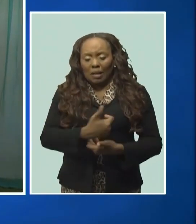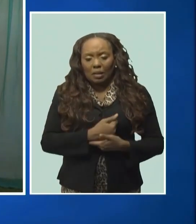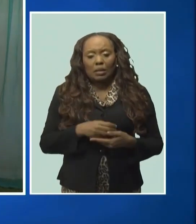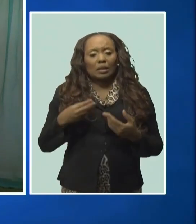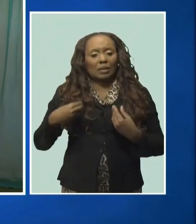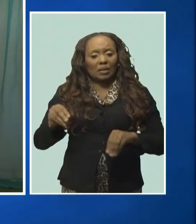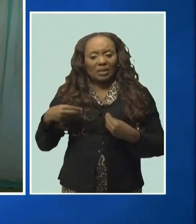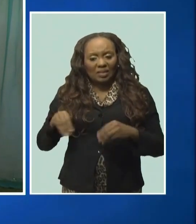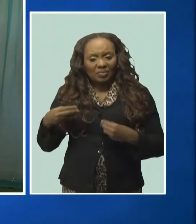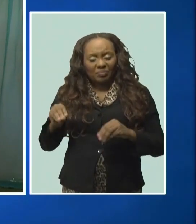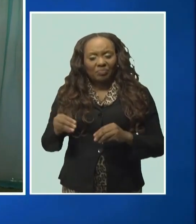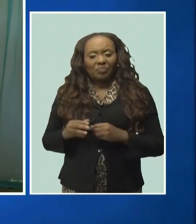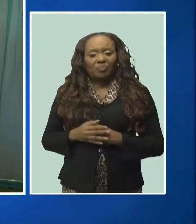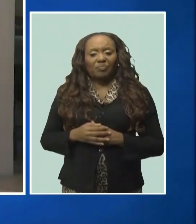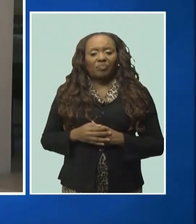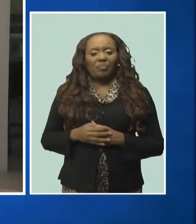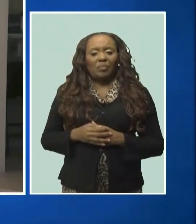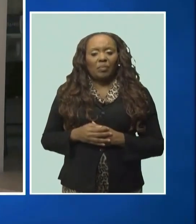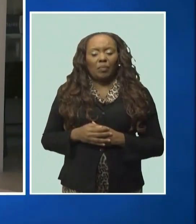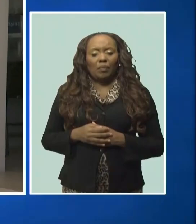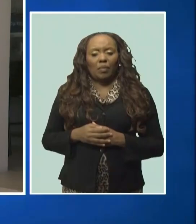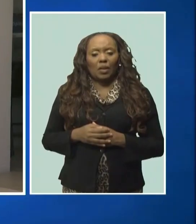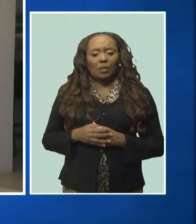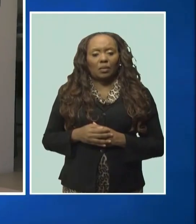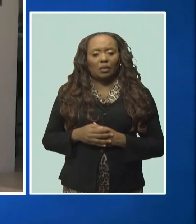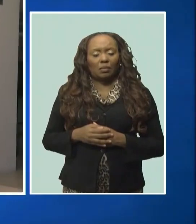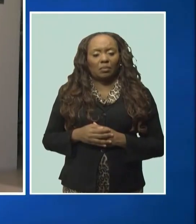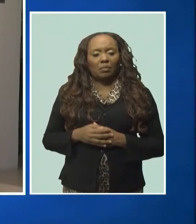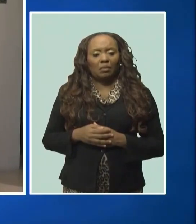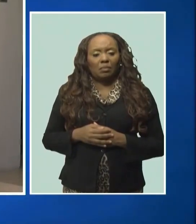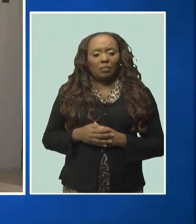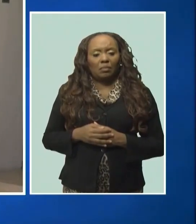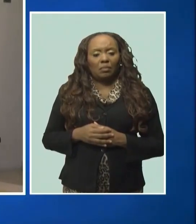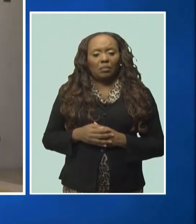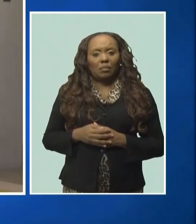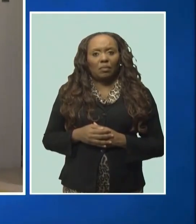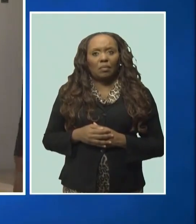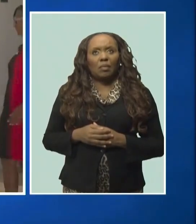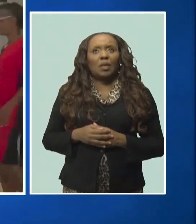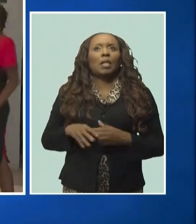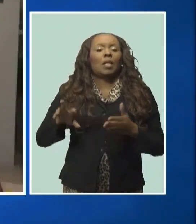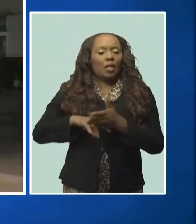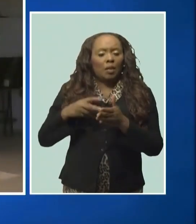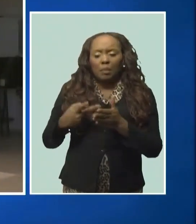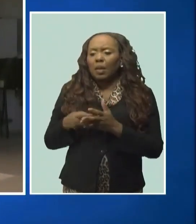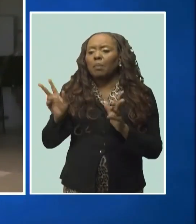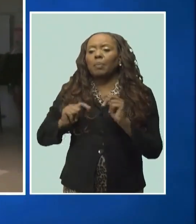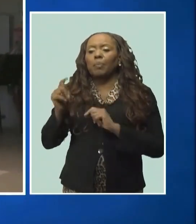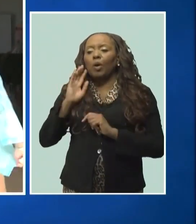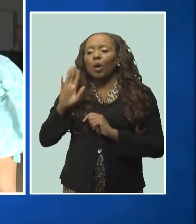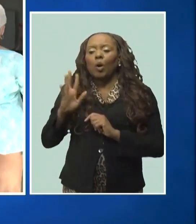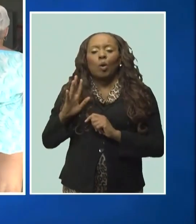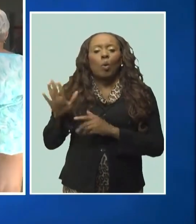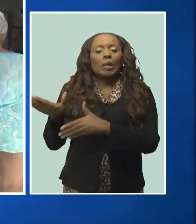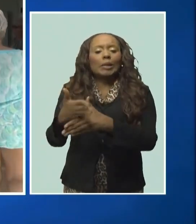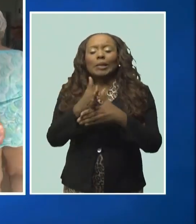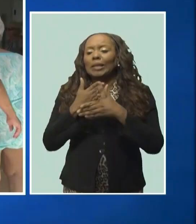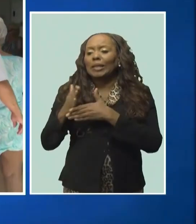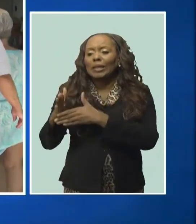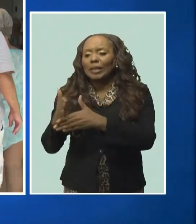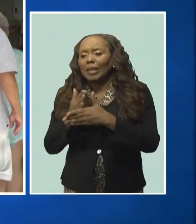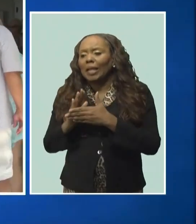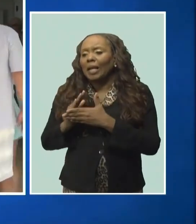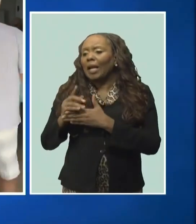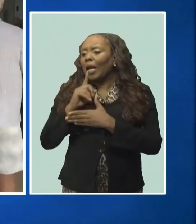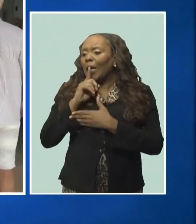spread the news, spread the word of the clients, and the hotels, of course, it would